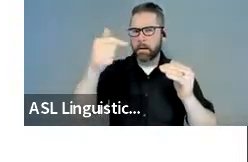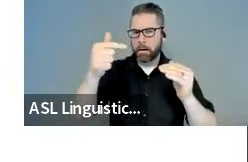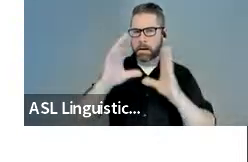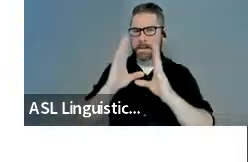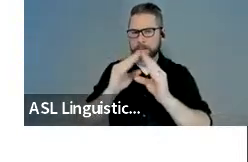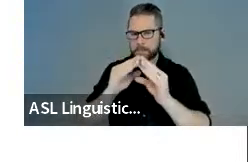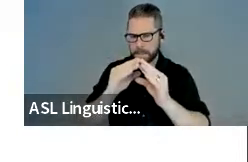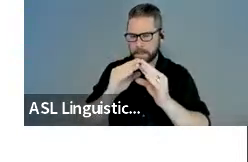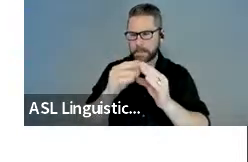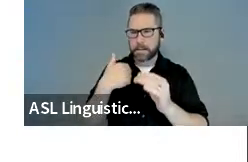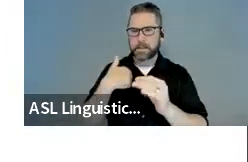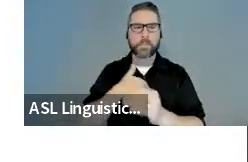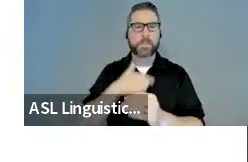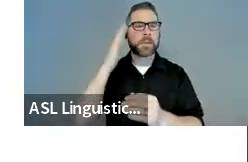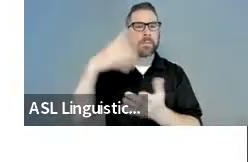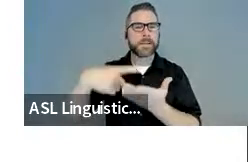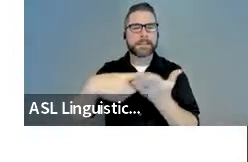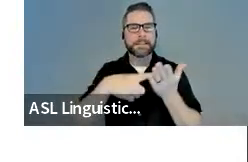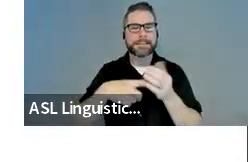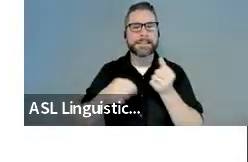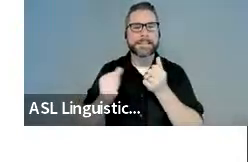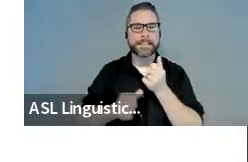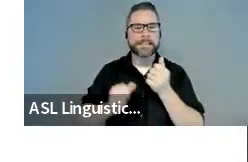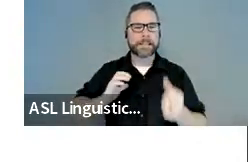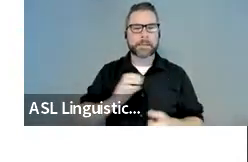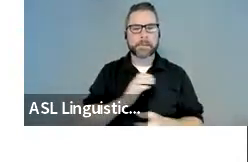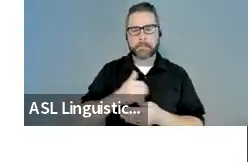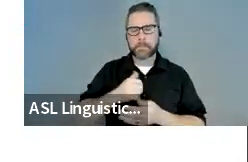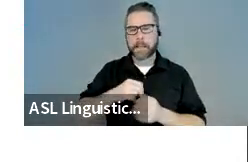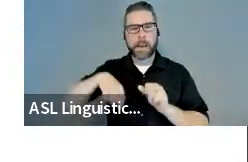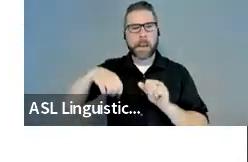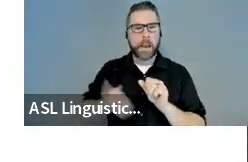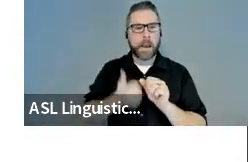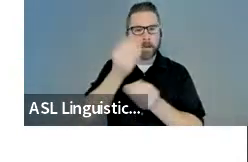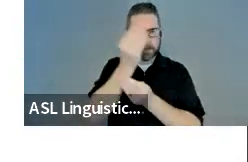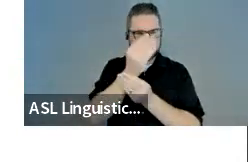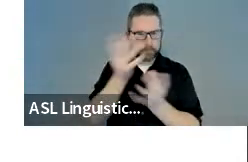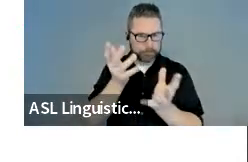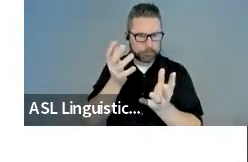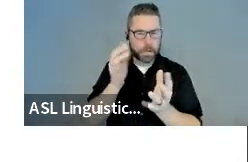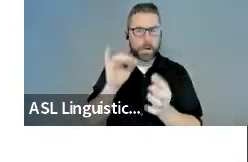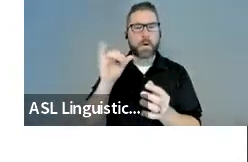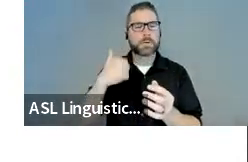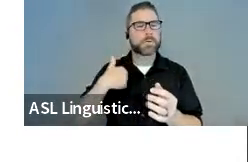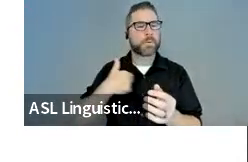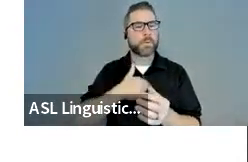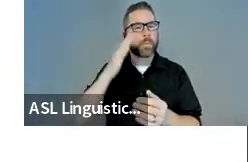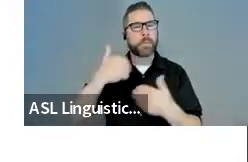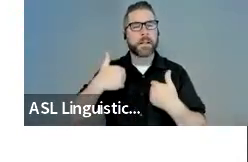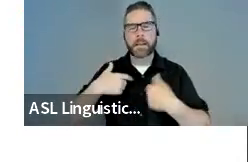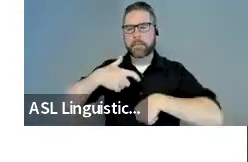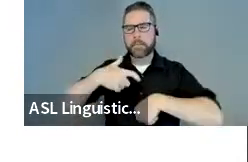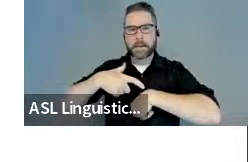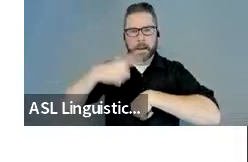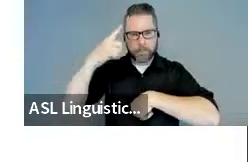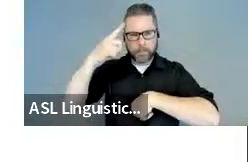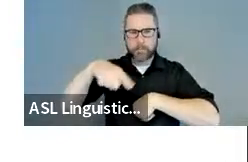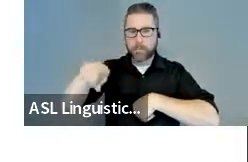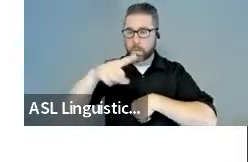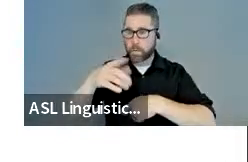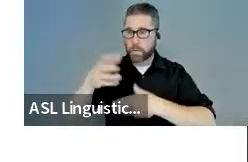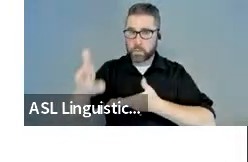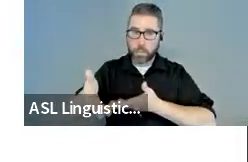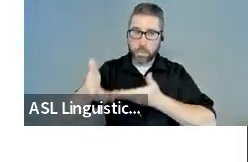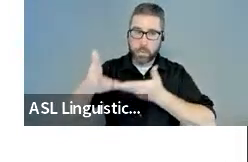the subcommittee updates, that we'll also have some time for you all to provide some recommendations on